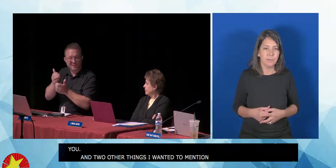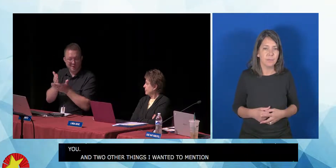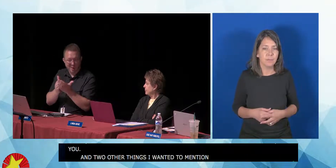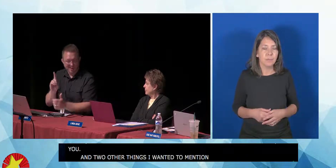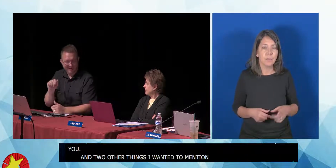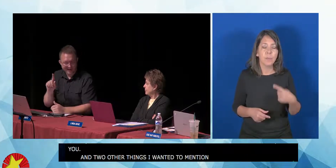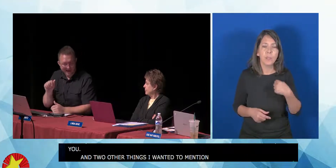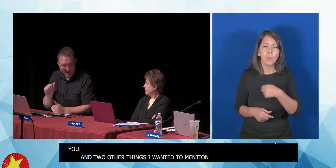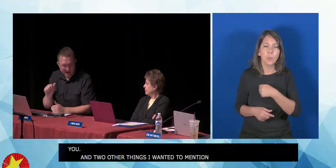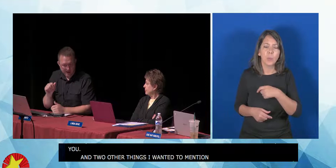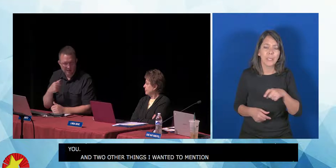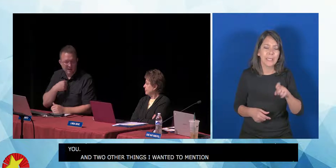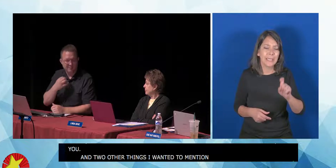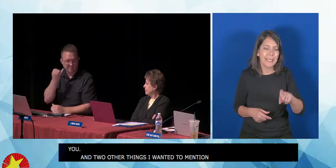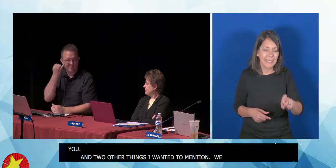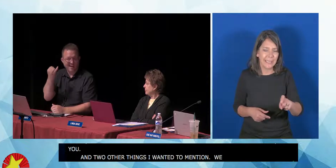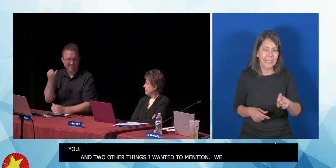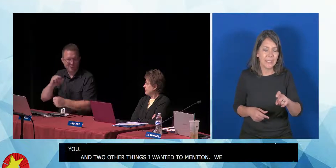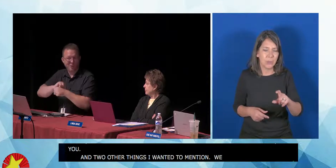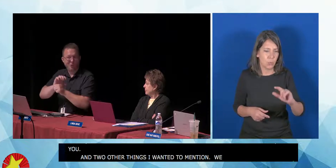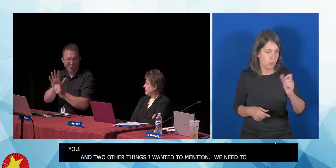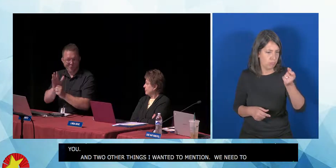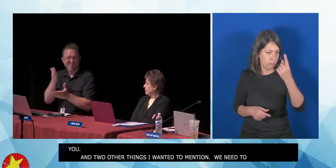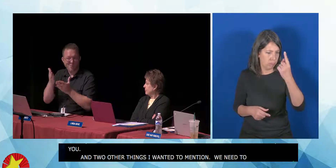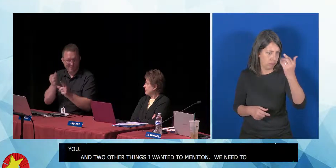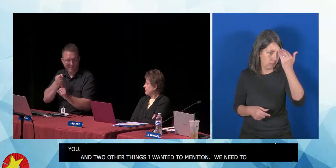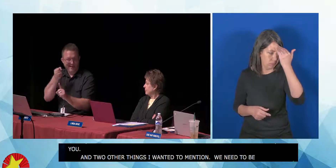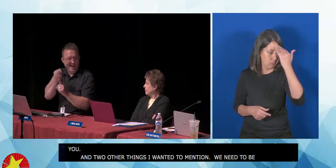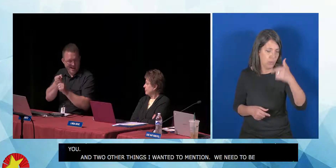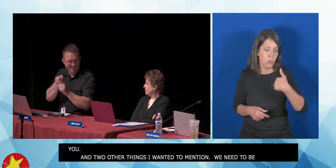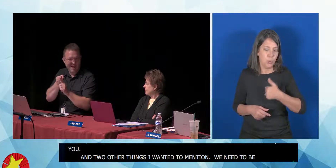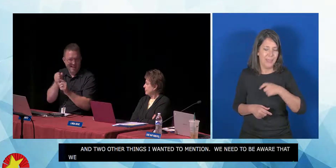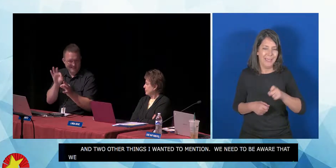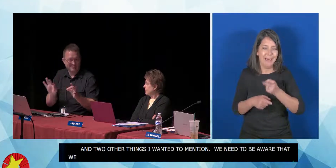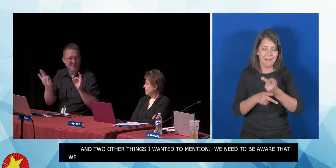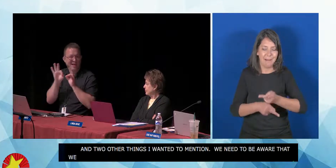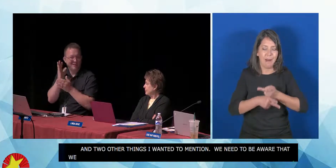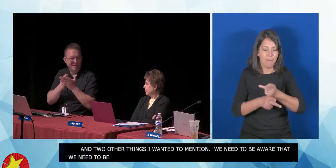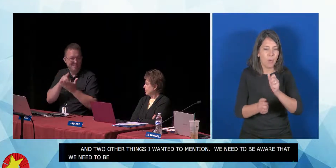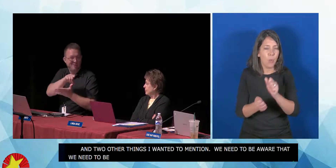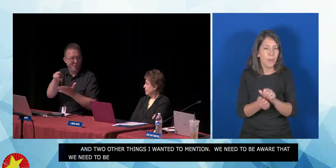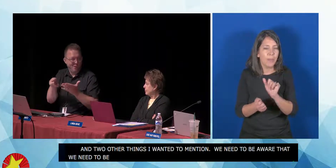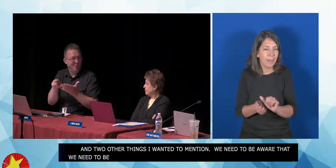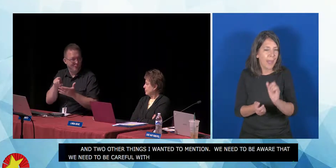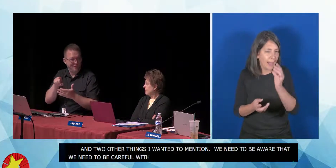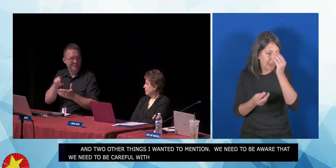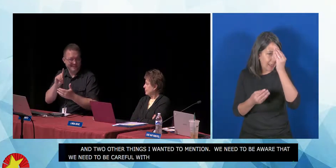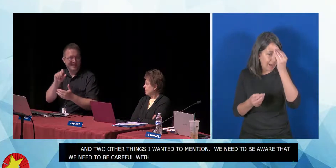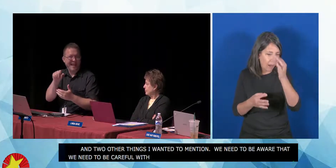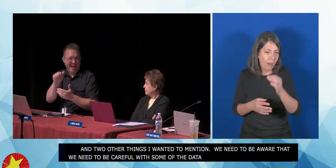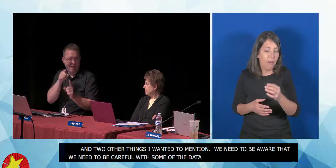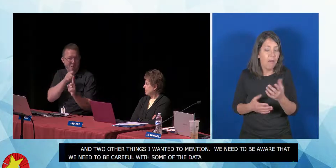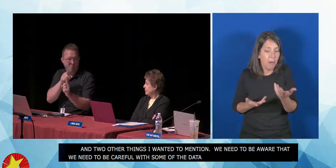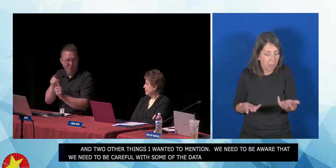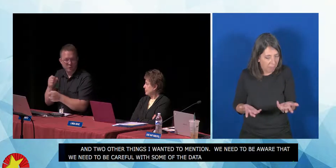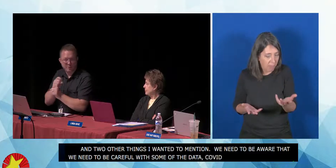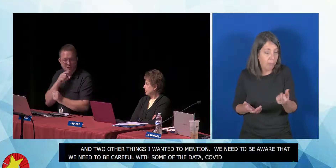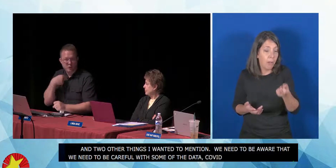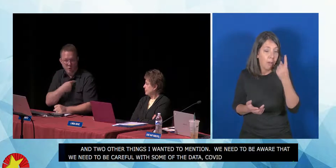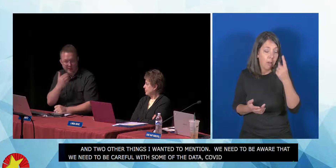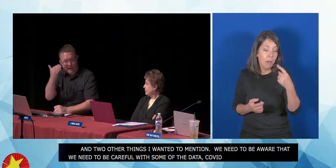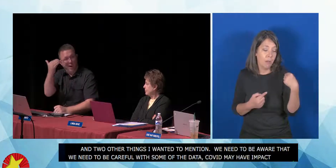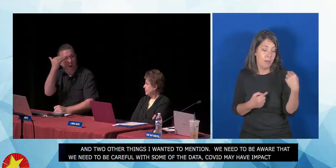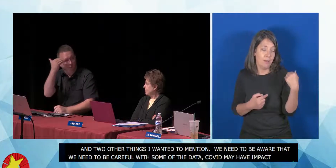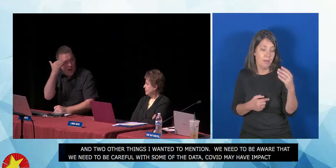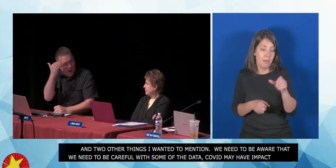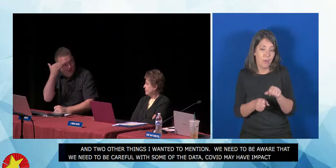We need to be aware that we need to be careful with some of the data. COVID may have impacted some of